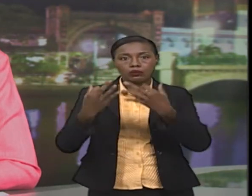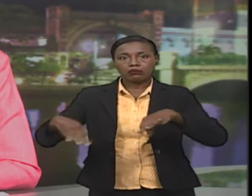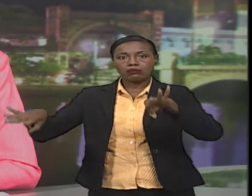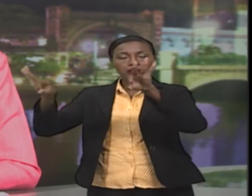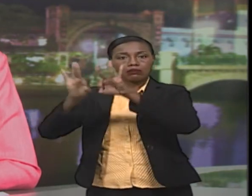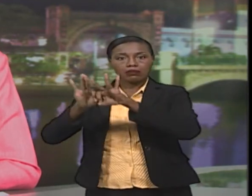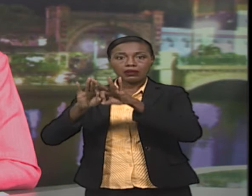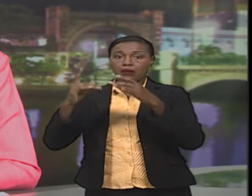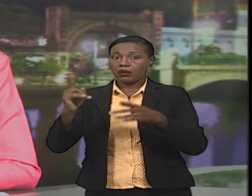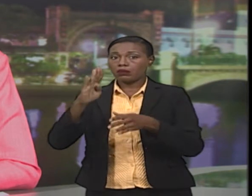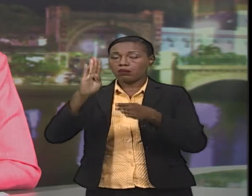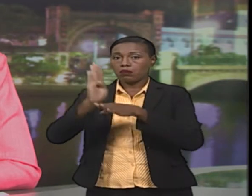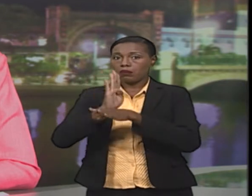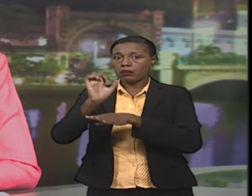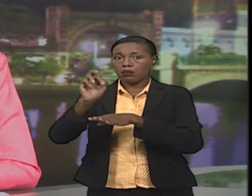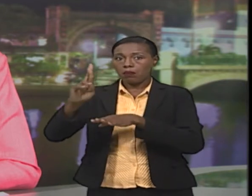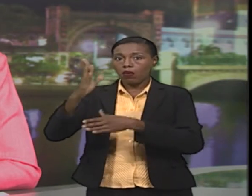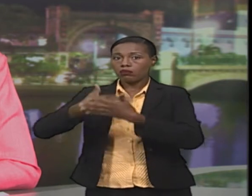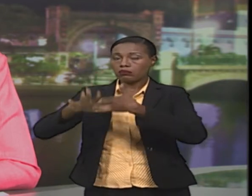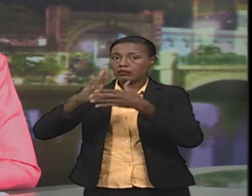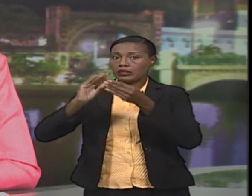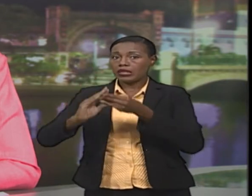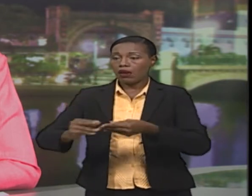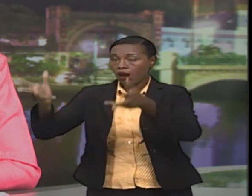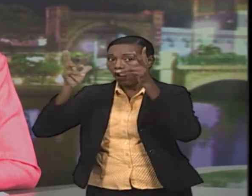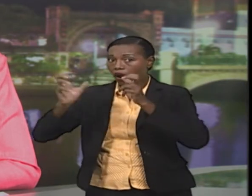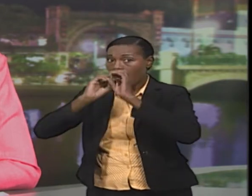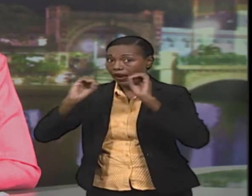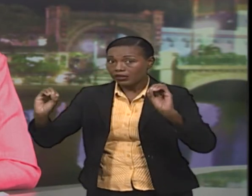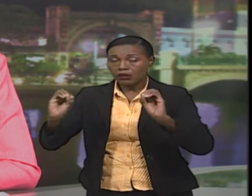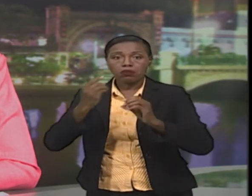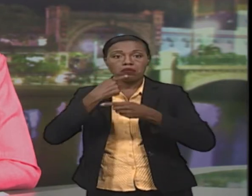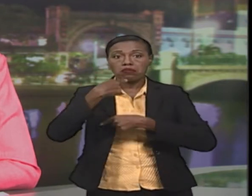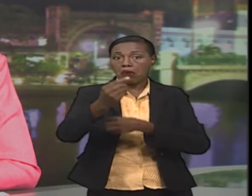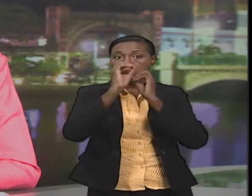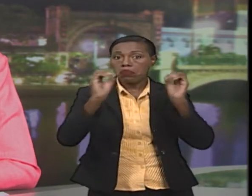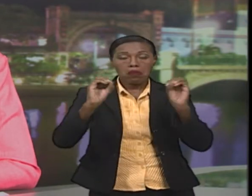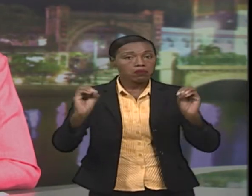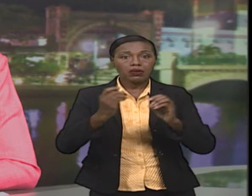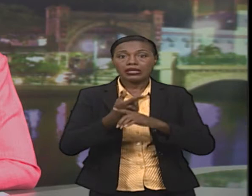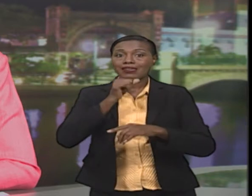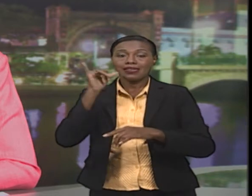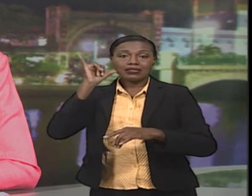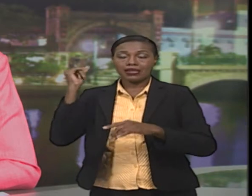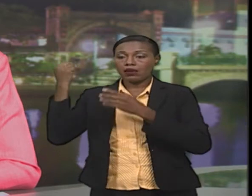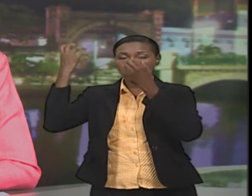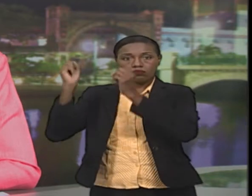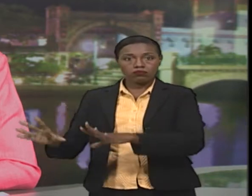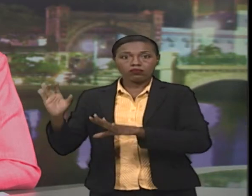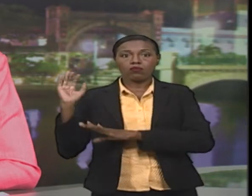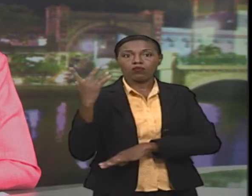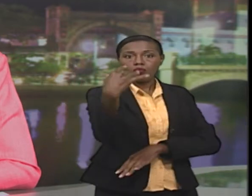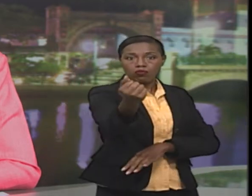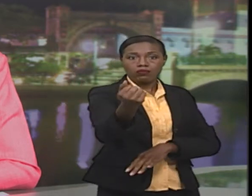However, the Barbados Bar Association says it has not heard anything from court officials since yesterday's walkout. Kareem Smith